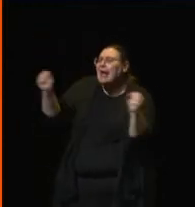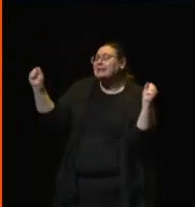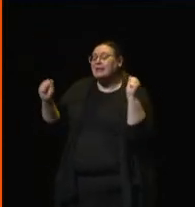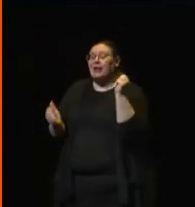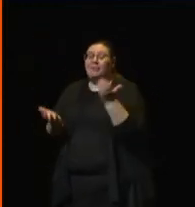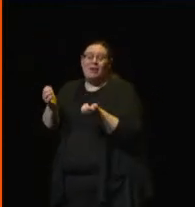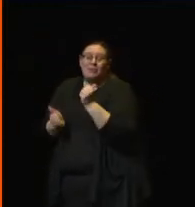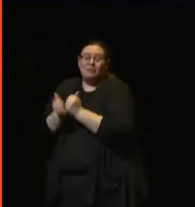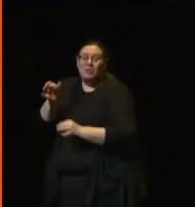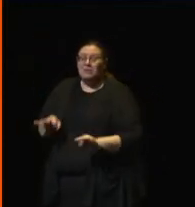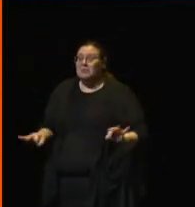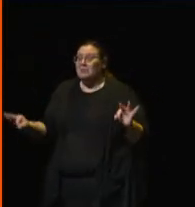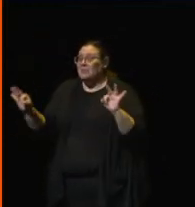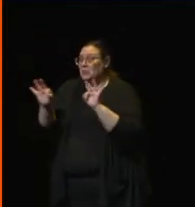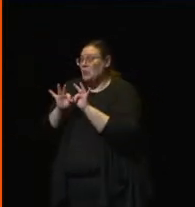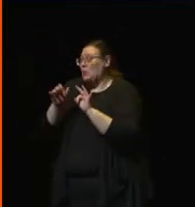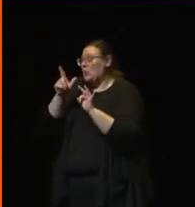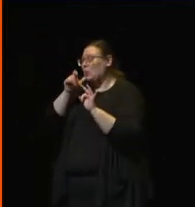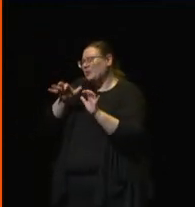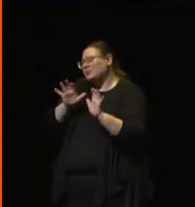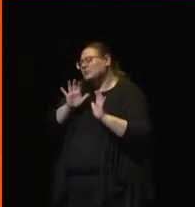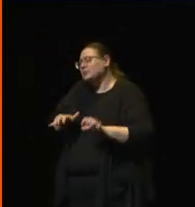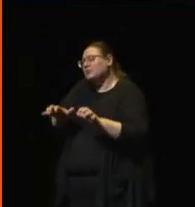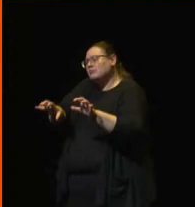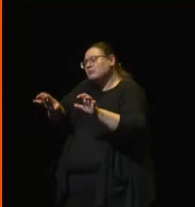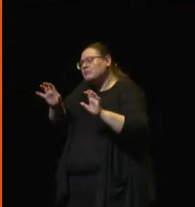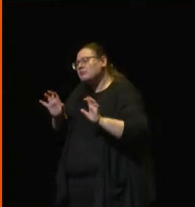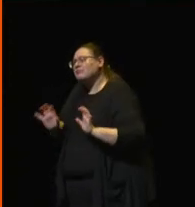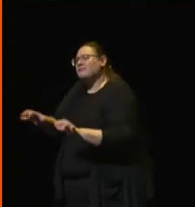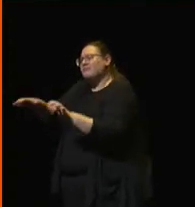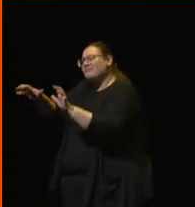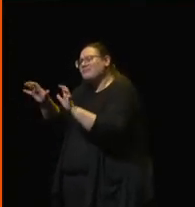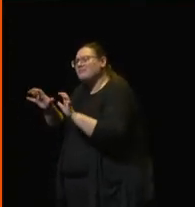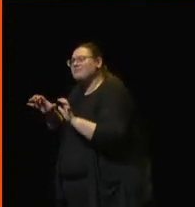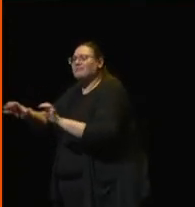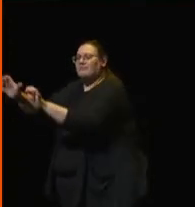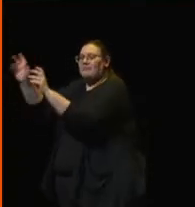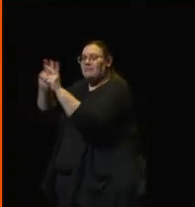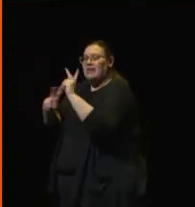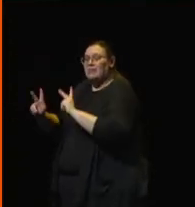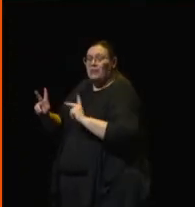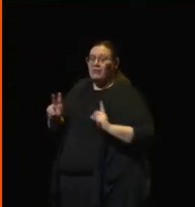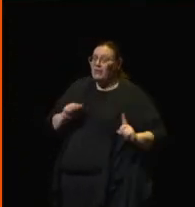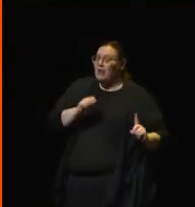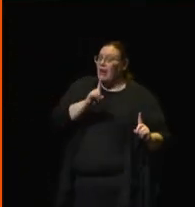importantly, thousands and thousands of people who he never met.